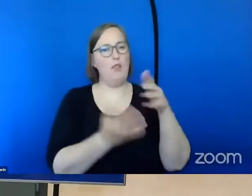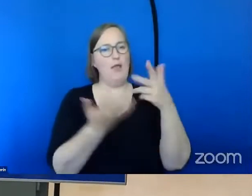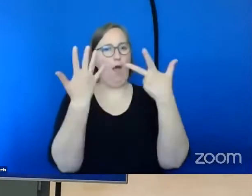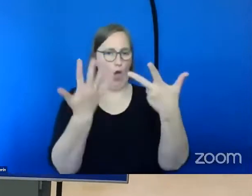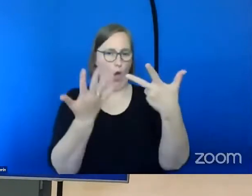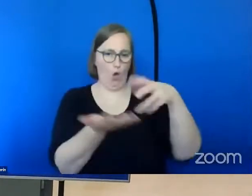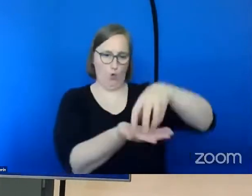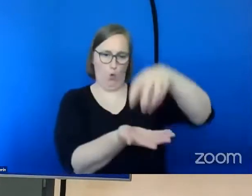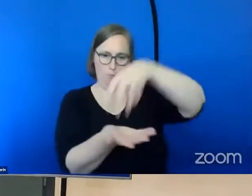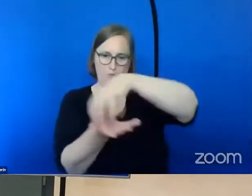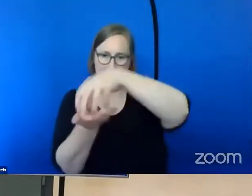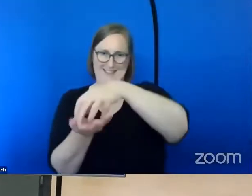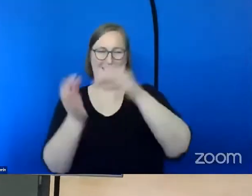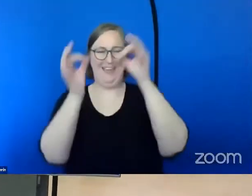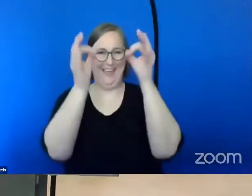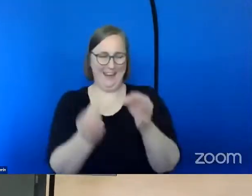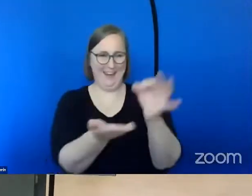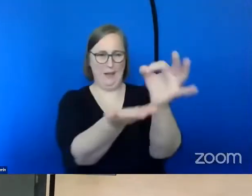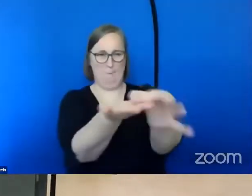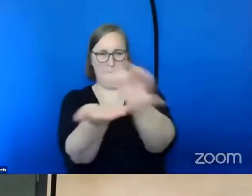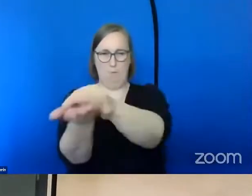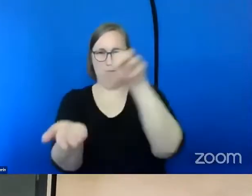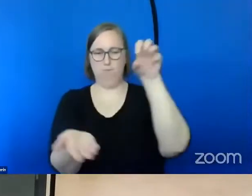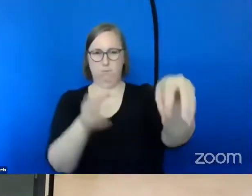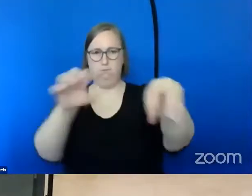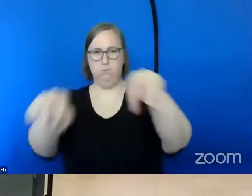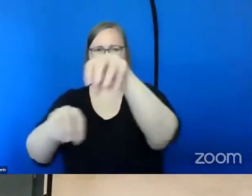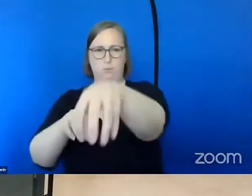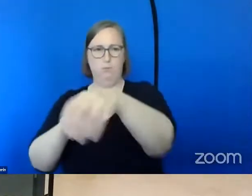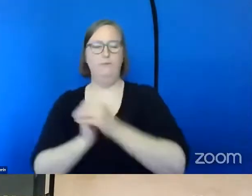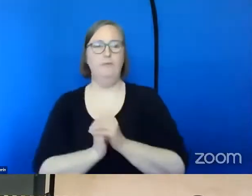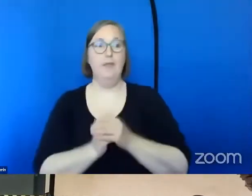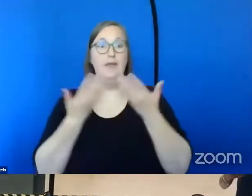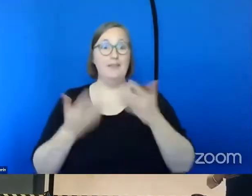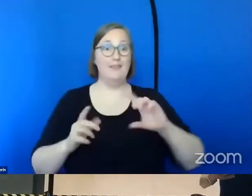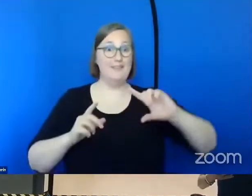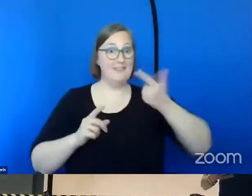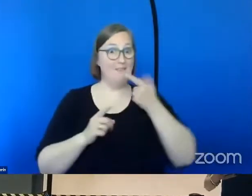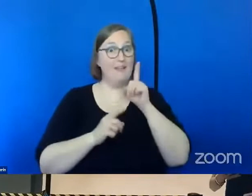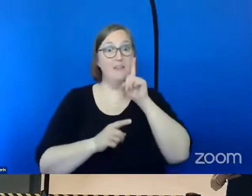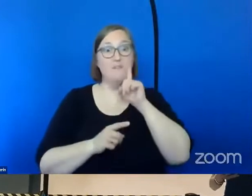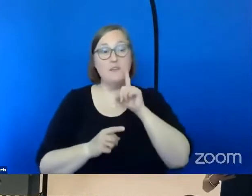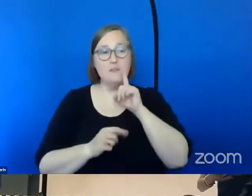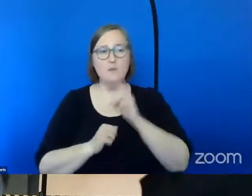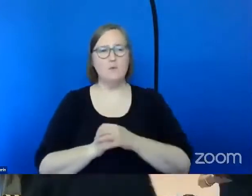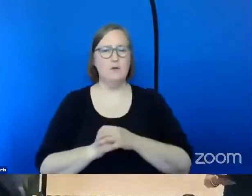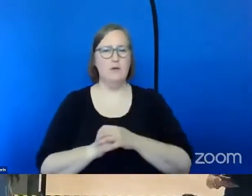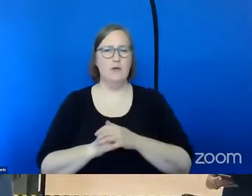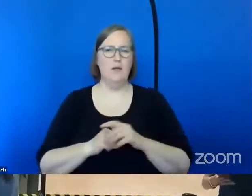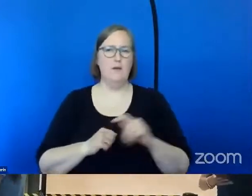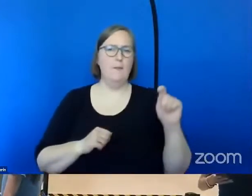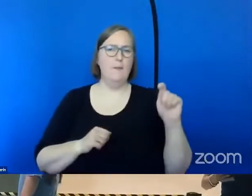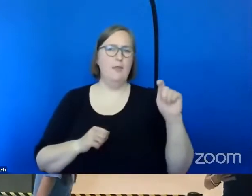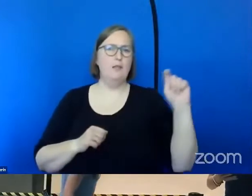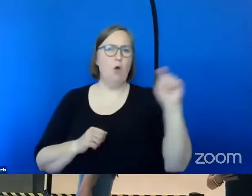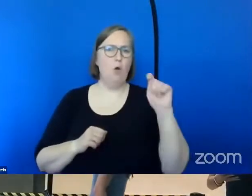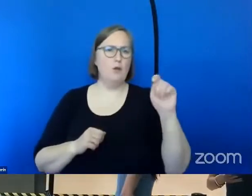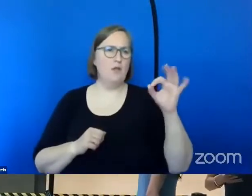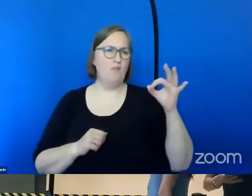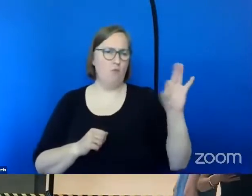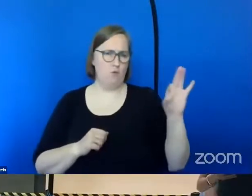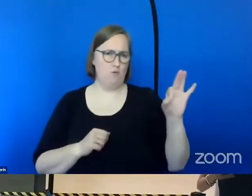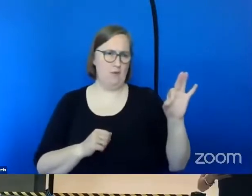team from the Chalmers University of Technology in Sweden. And, well,